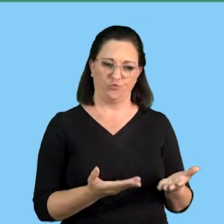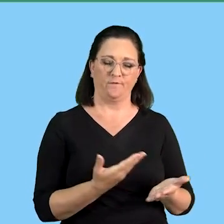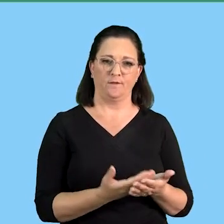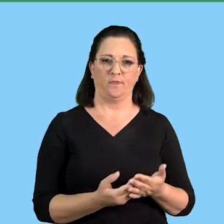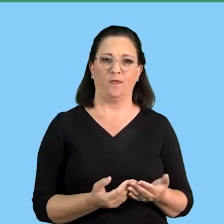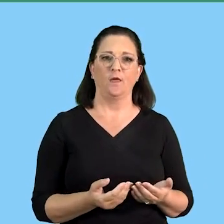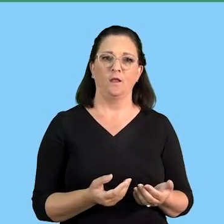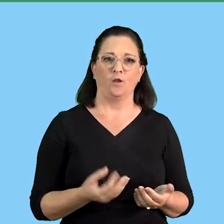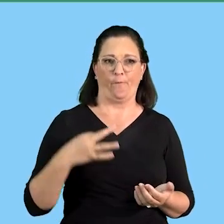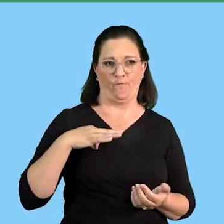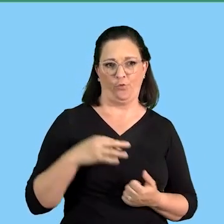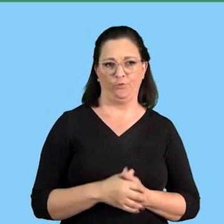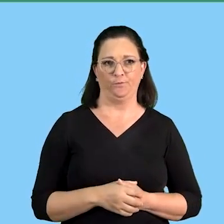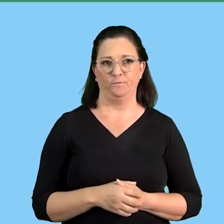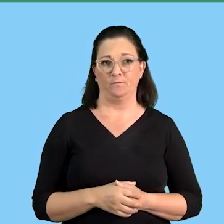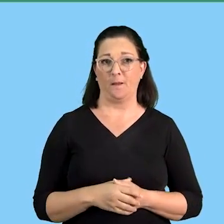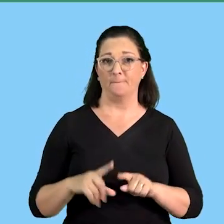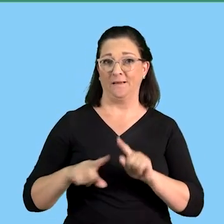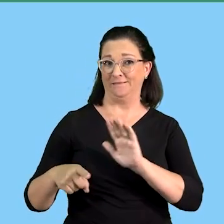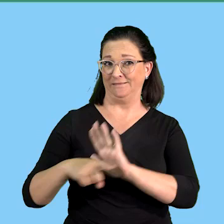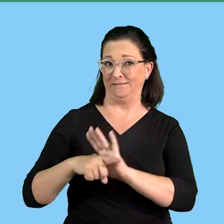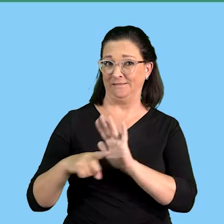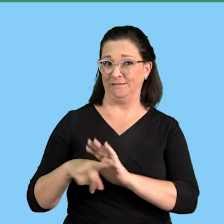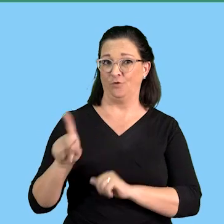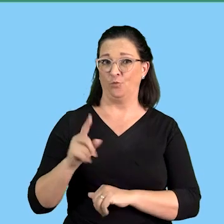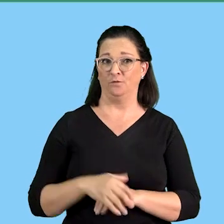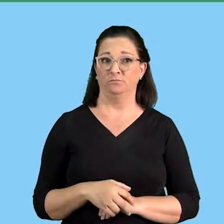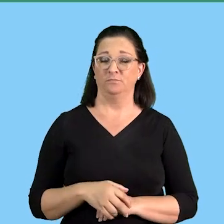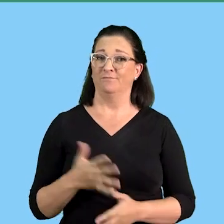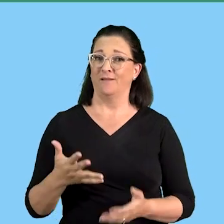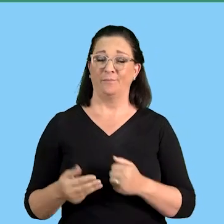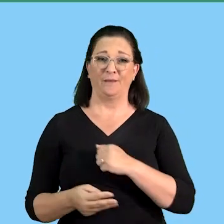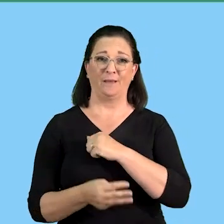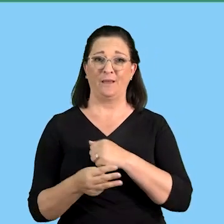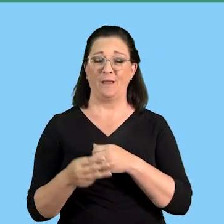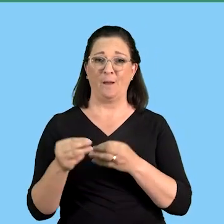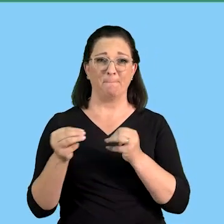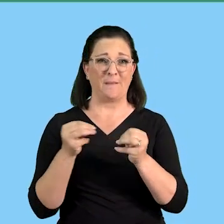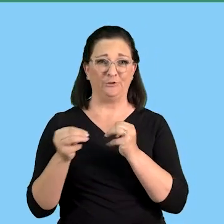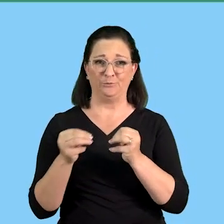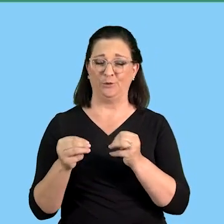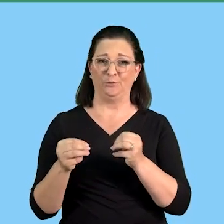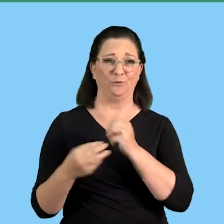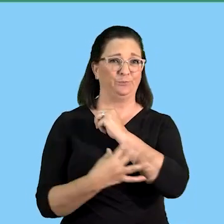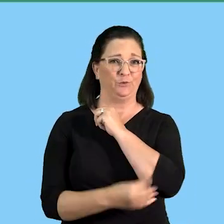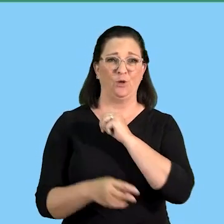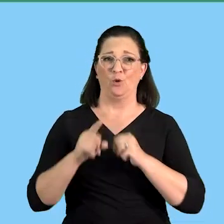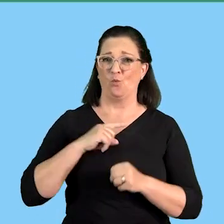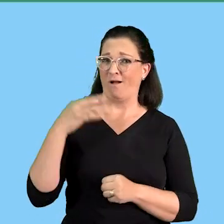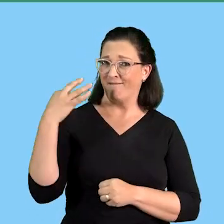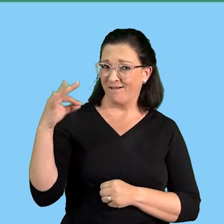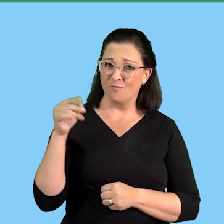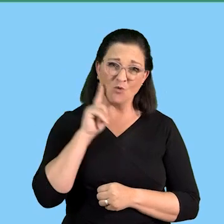of the citizens. And then what are the negatives? It may result in poor management, as government is not always as